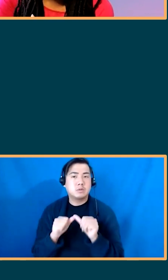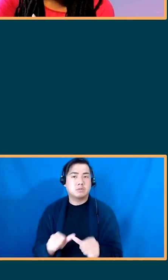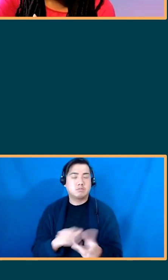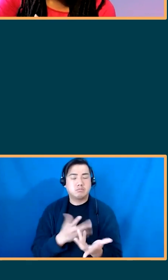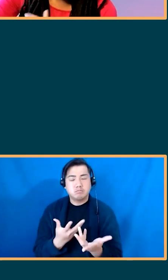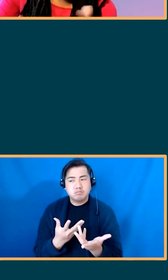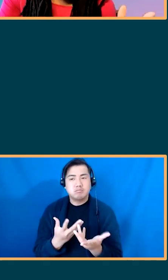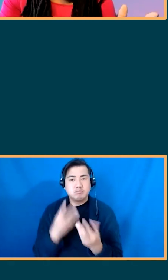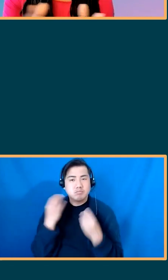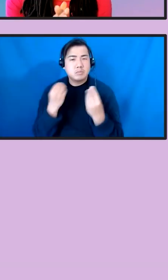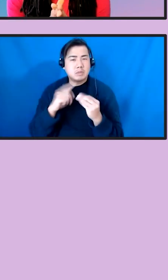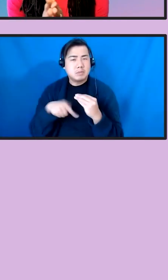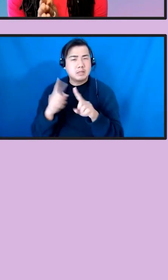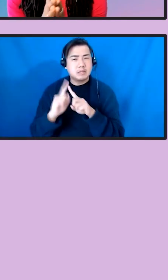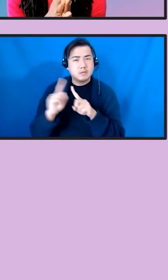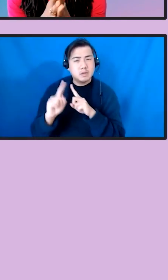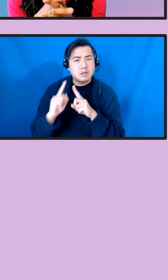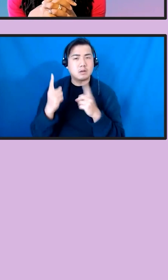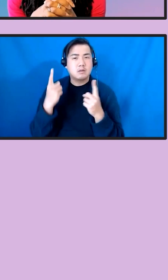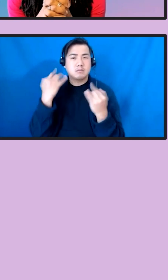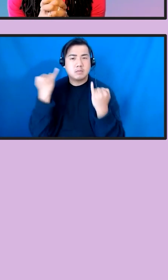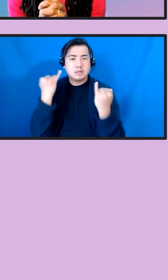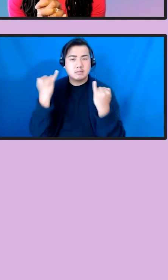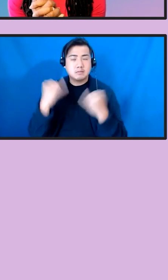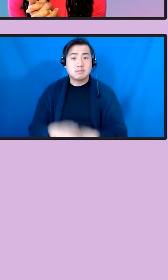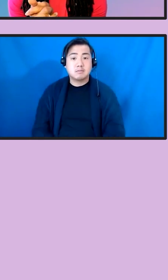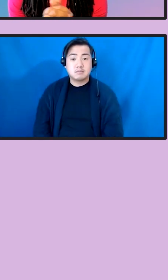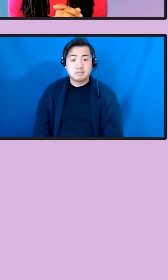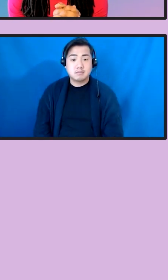thoughts and ideas. ASL